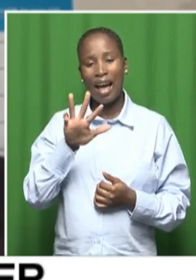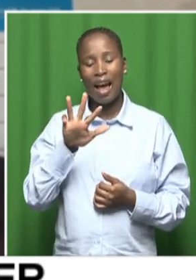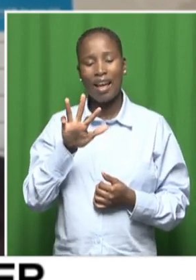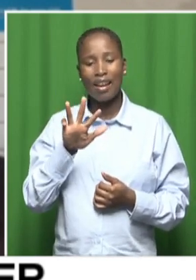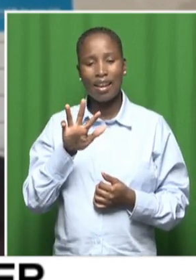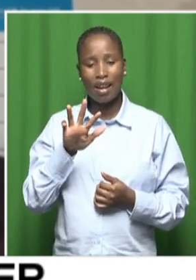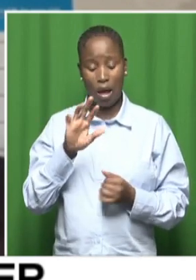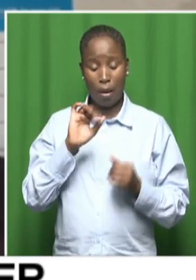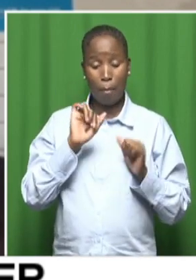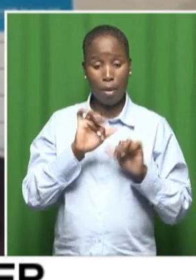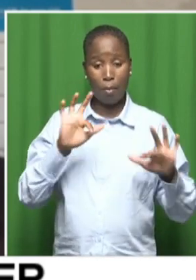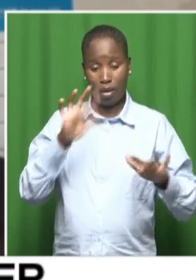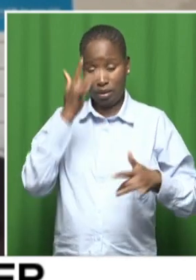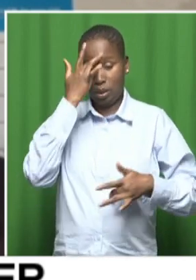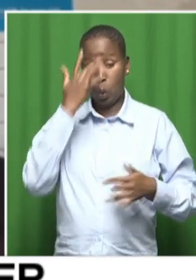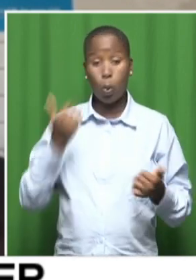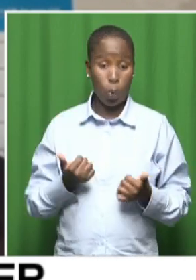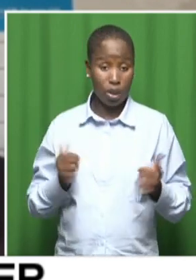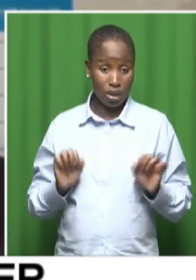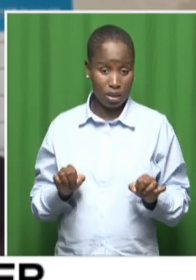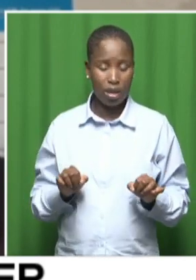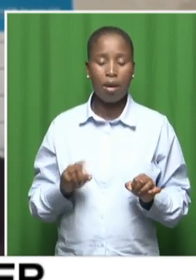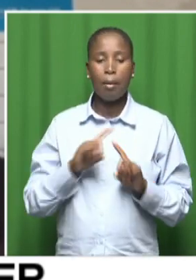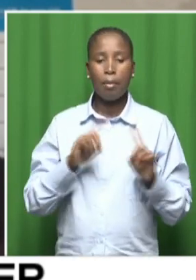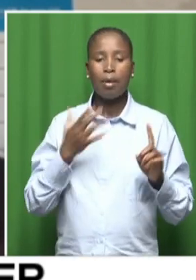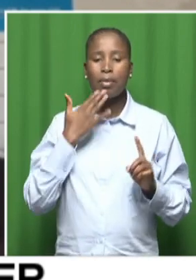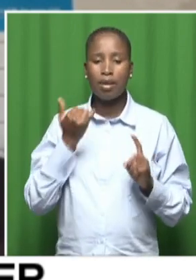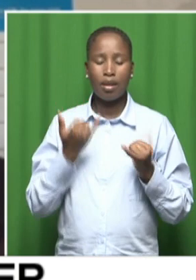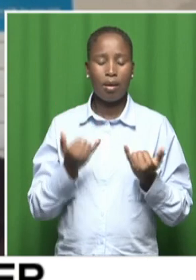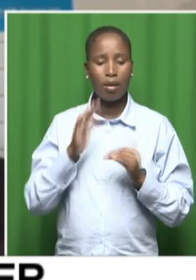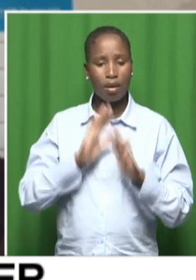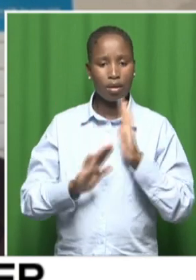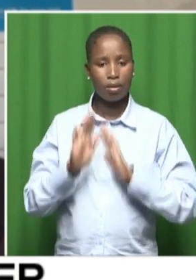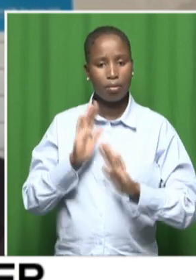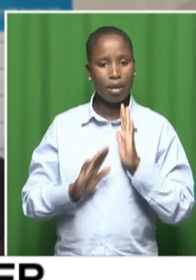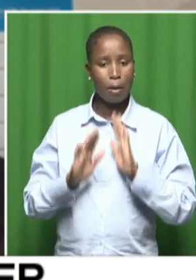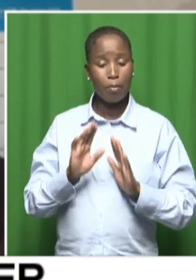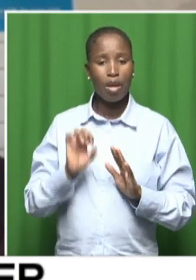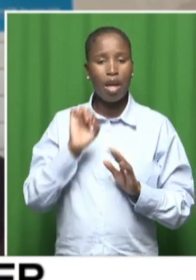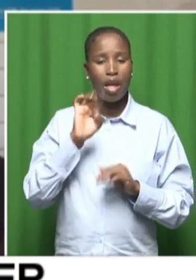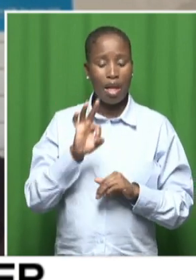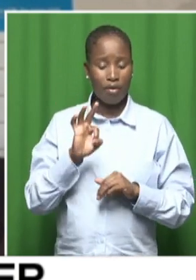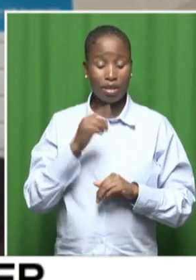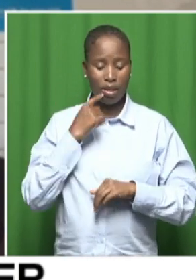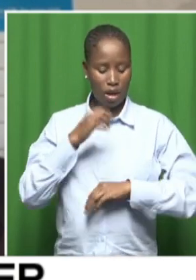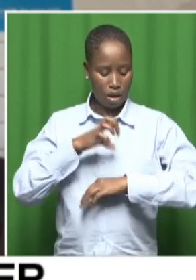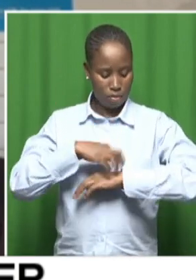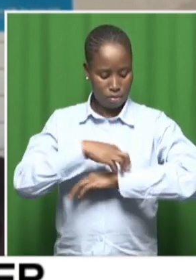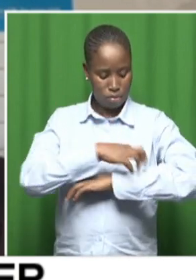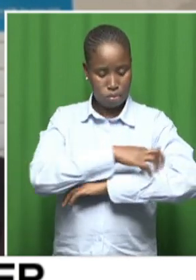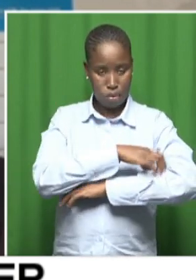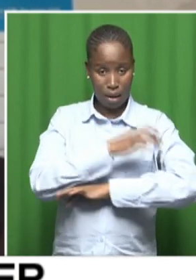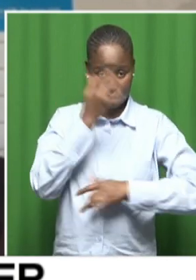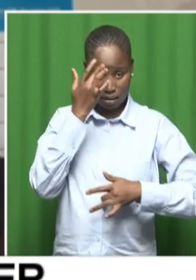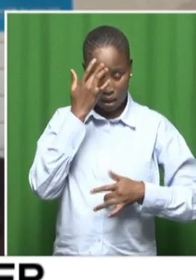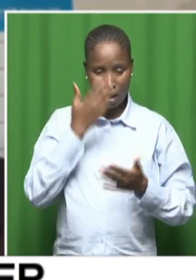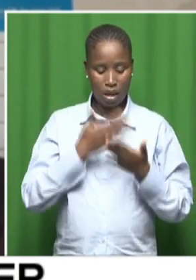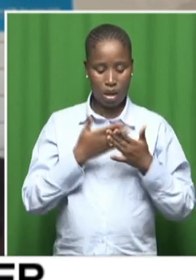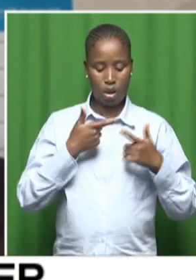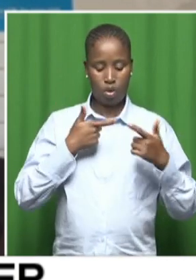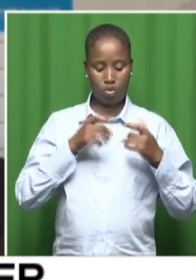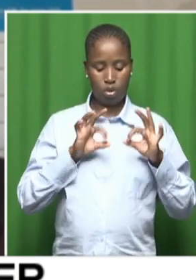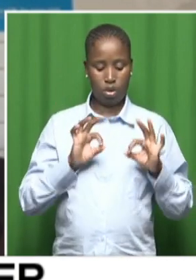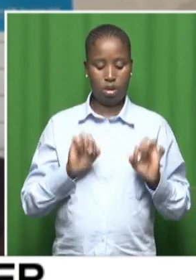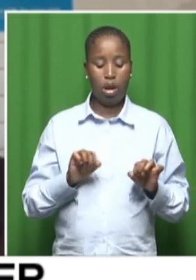in comparison to where we usually are. I mean, getting measles under control is something that obviously many countries have